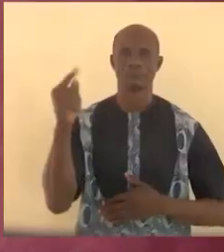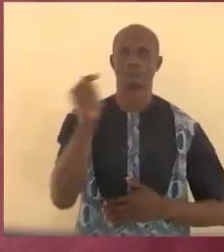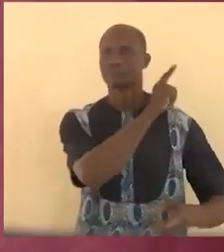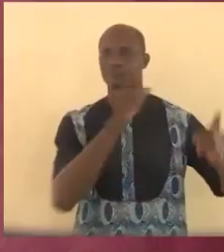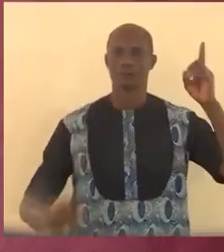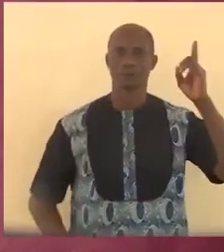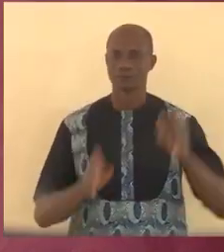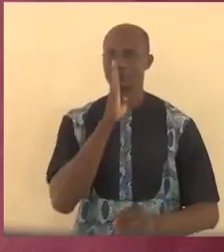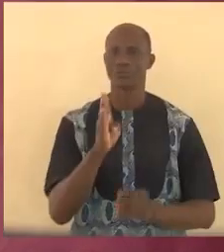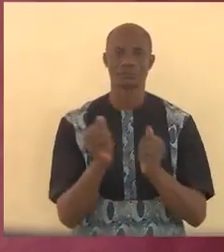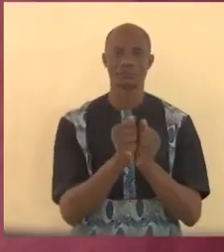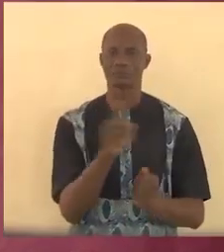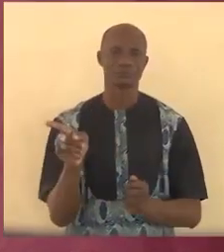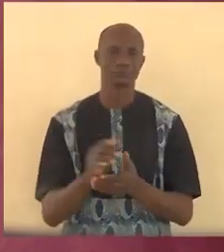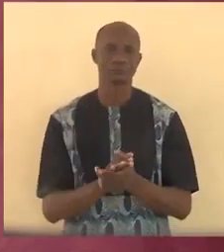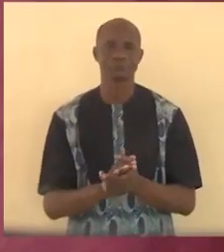The Lord be with you.